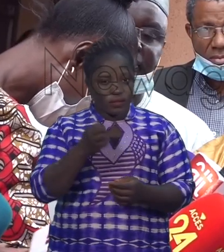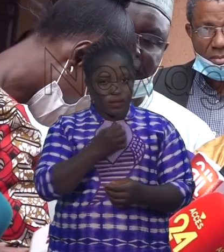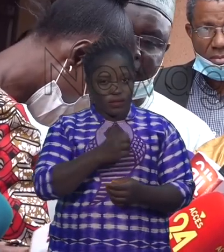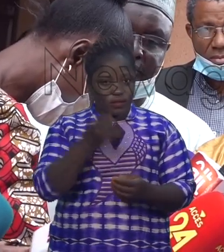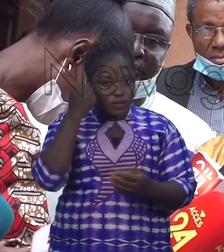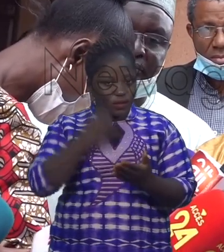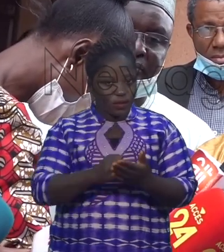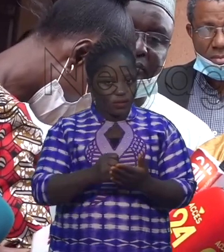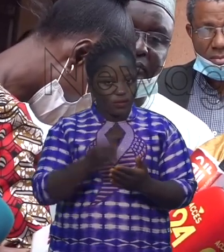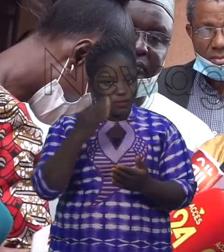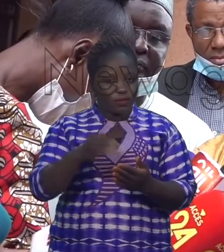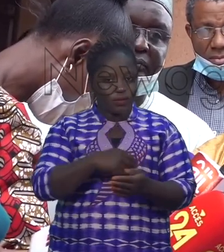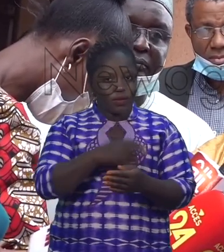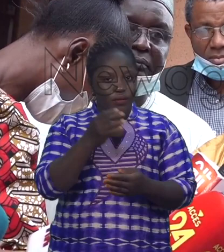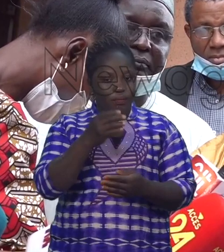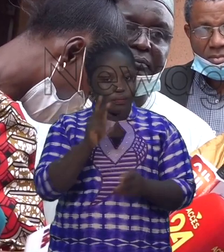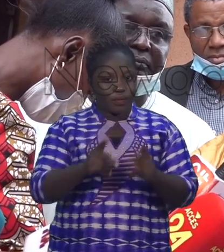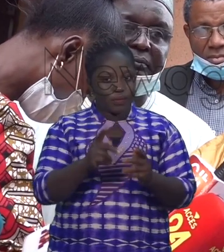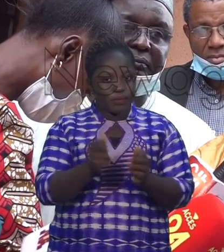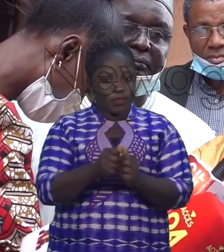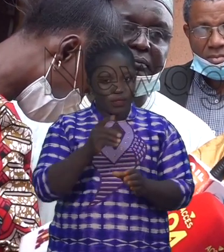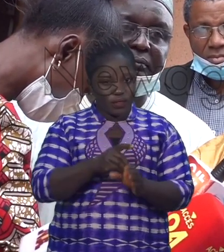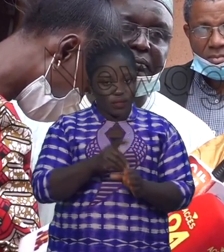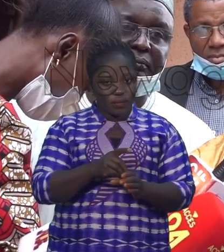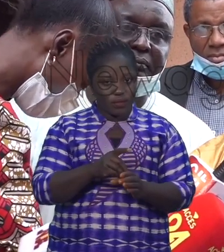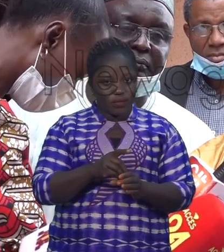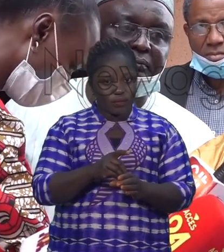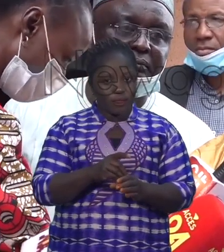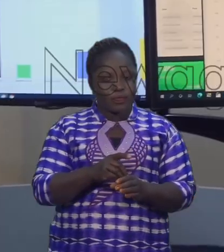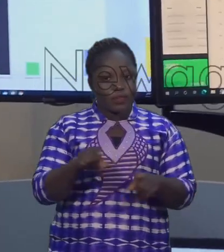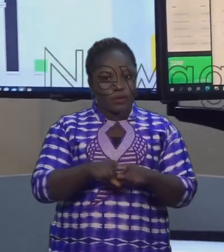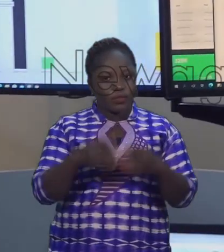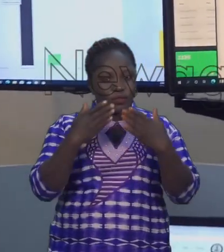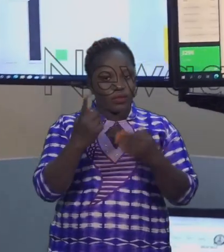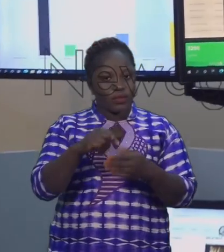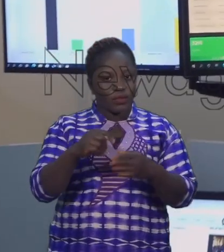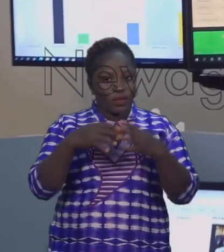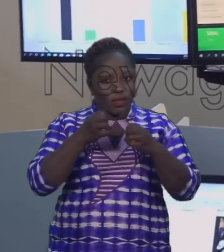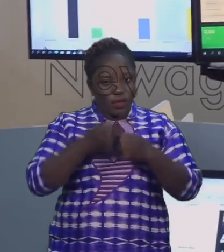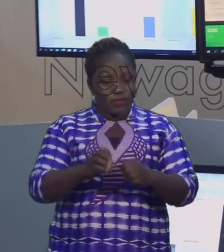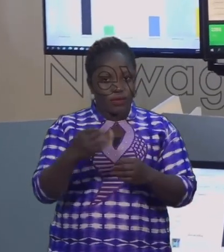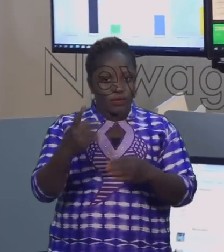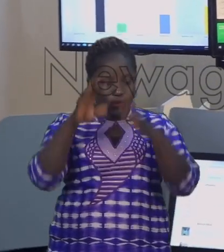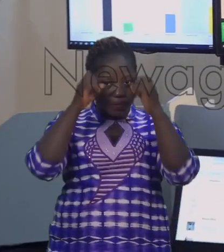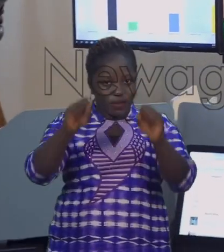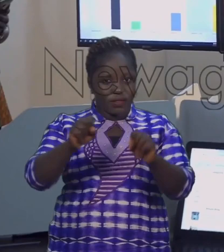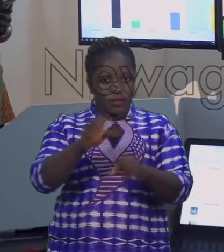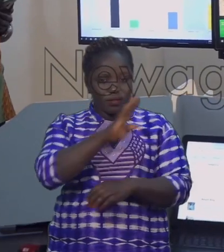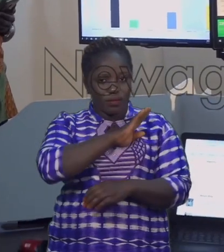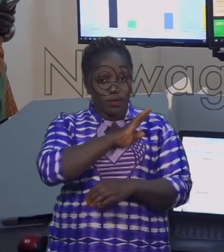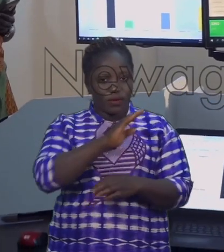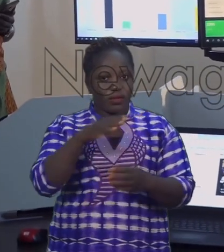Executive Secretary of the National Commission for Persons with Disabilities, Mr. James David Lalu, lauded the efforts of President Muhammadu Buhari